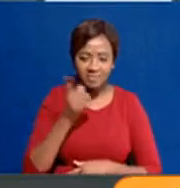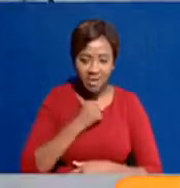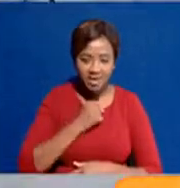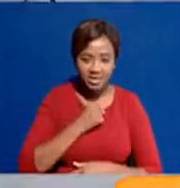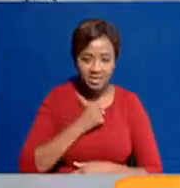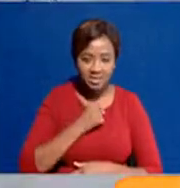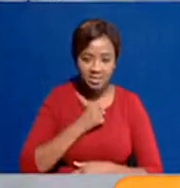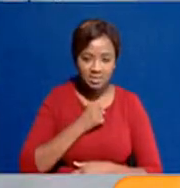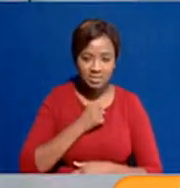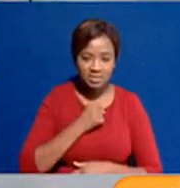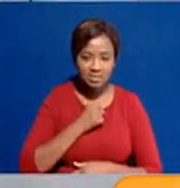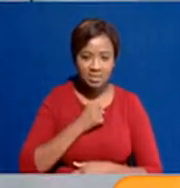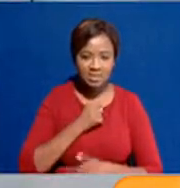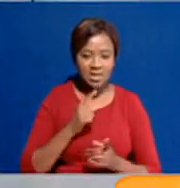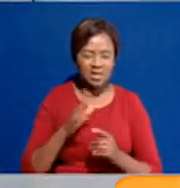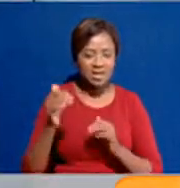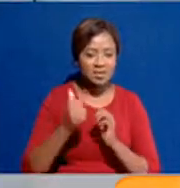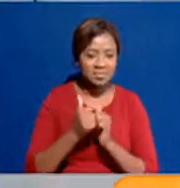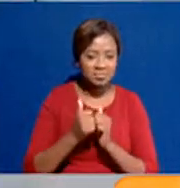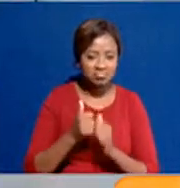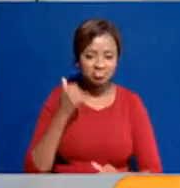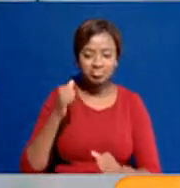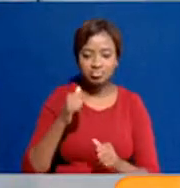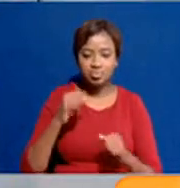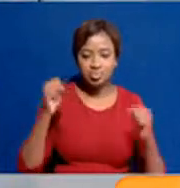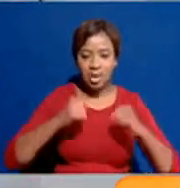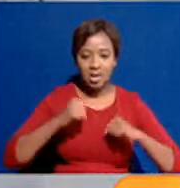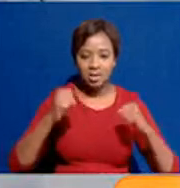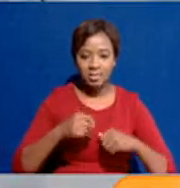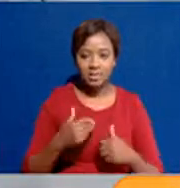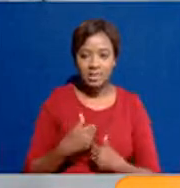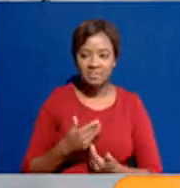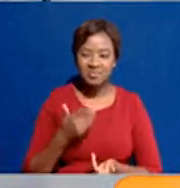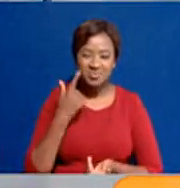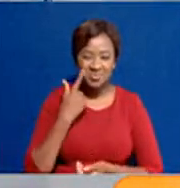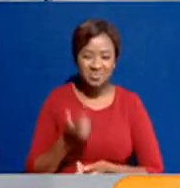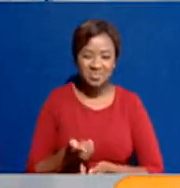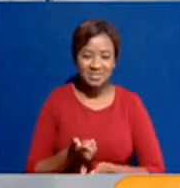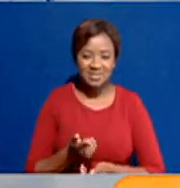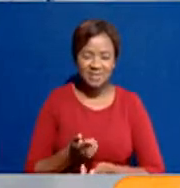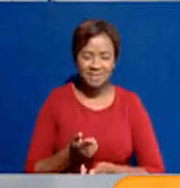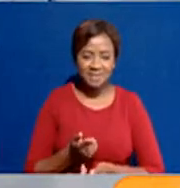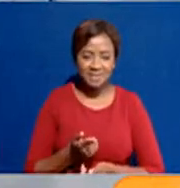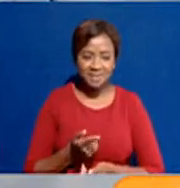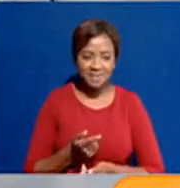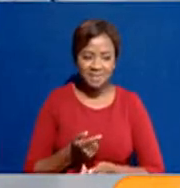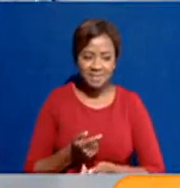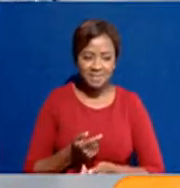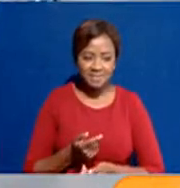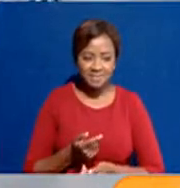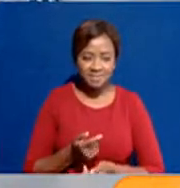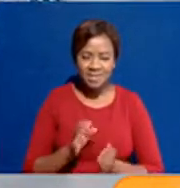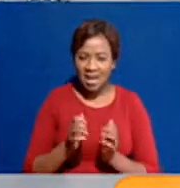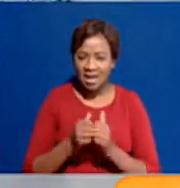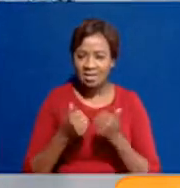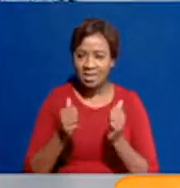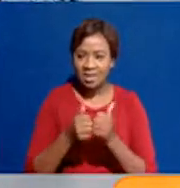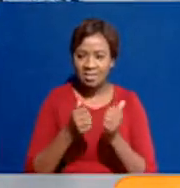Talks about talks. Talks about and, talks. And this is where, you know, we've been. And, you know, when we take a look at,